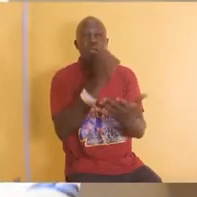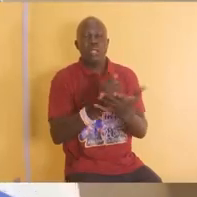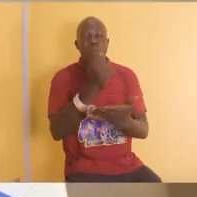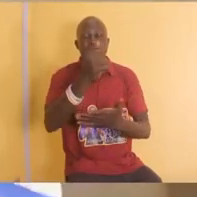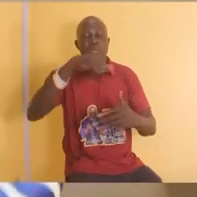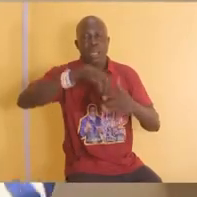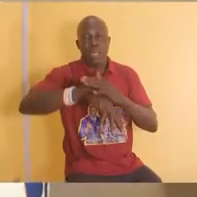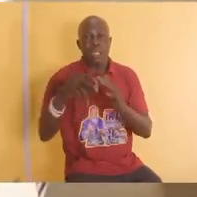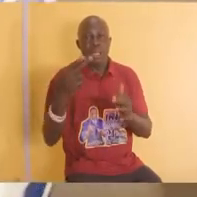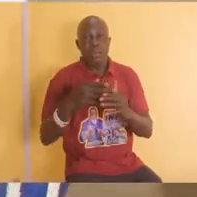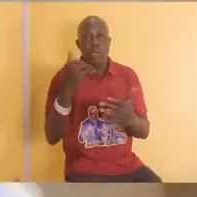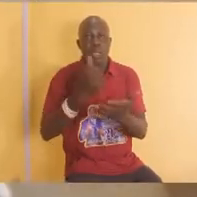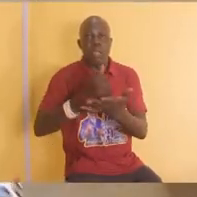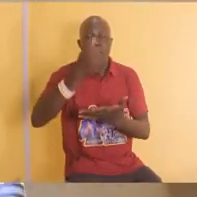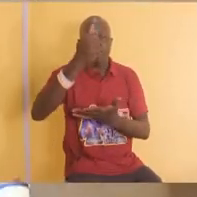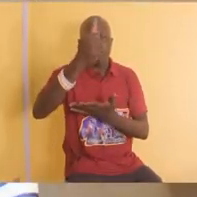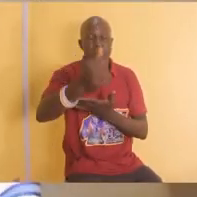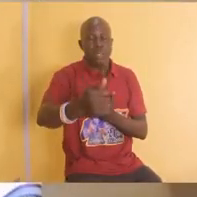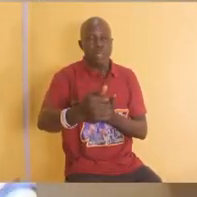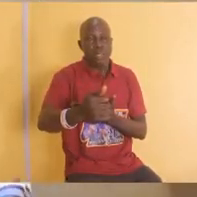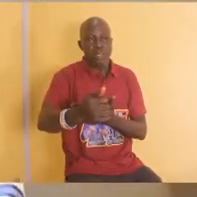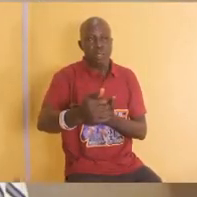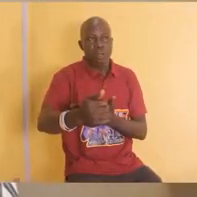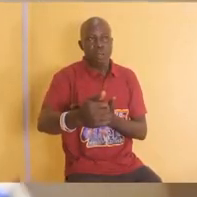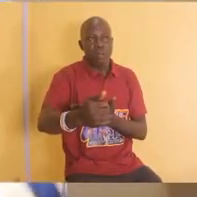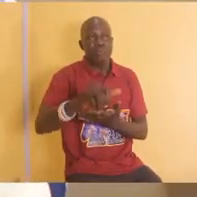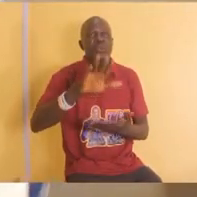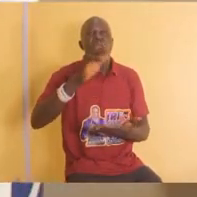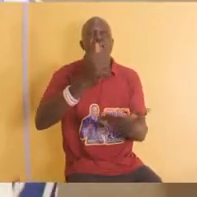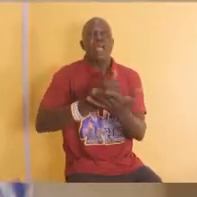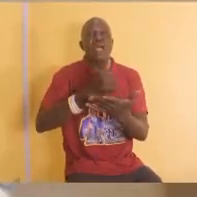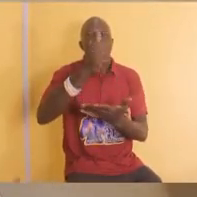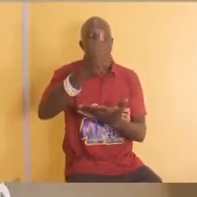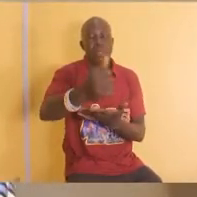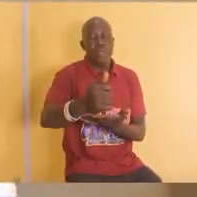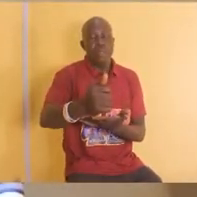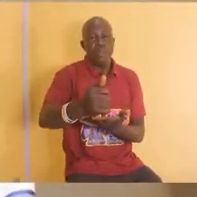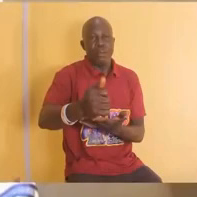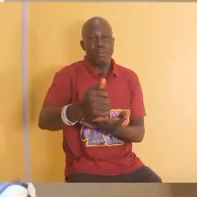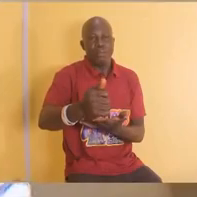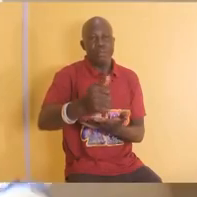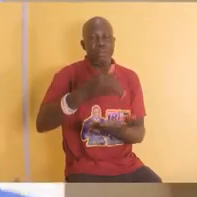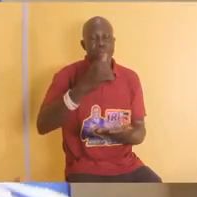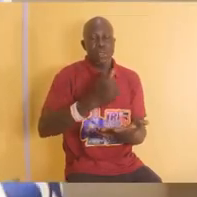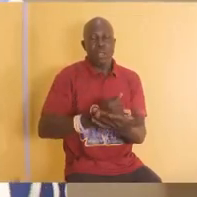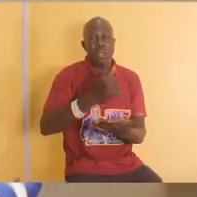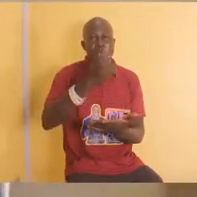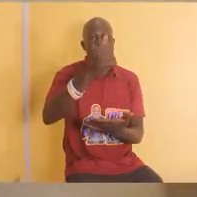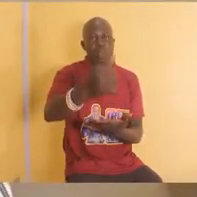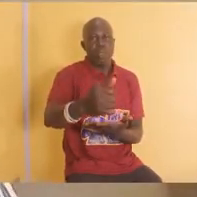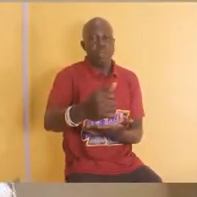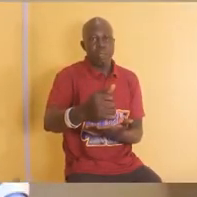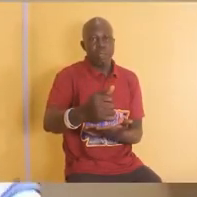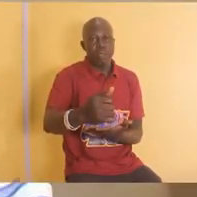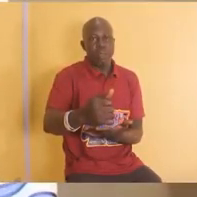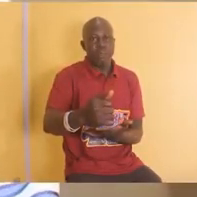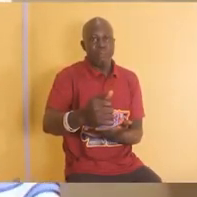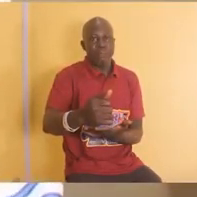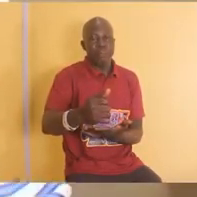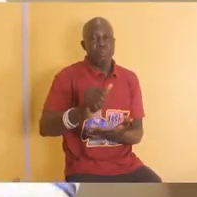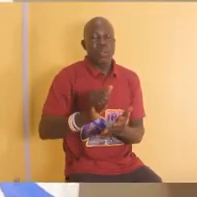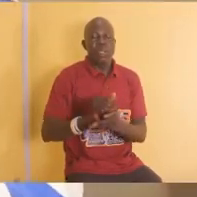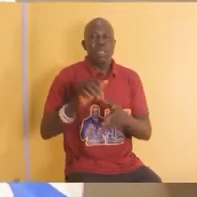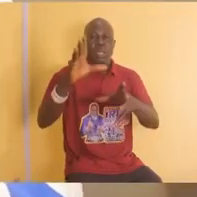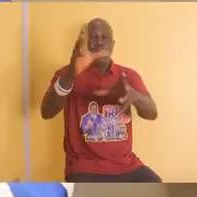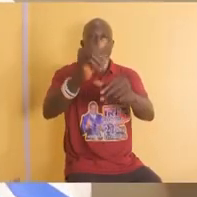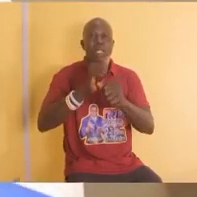call Jesus. Oh, yeah, Baba. Amen. Oh, yeah, Baba. Amen. Oh, yeah, Baba. Amen. Power.